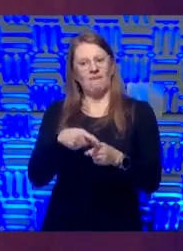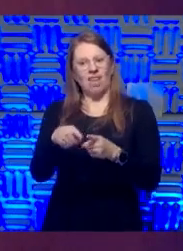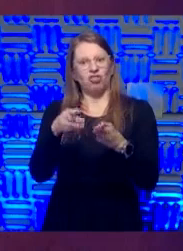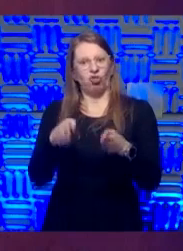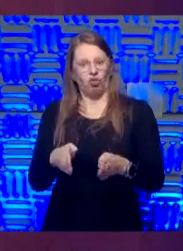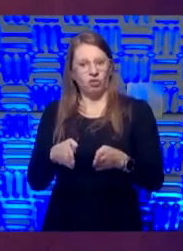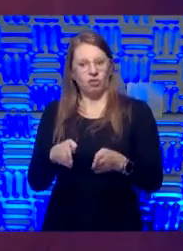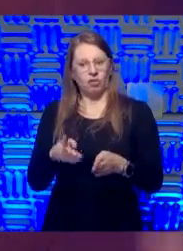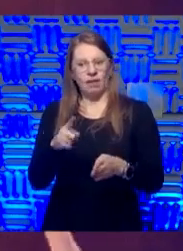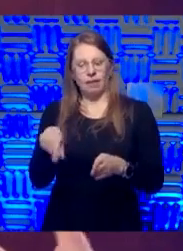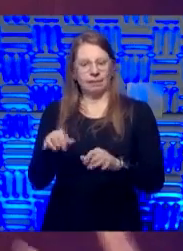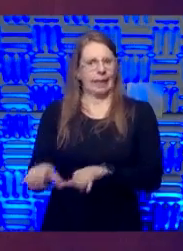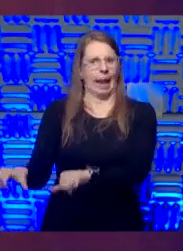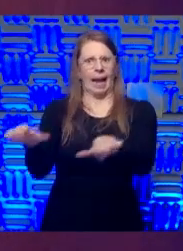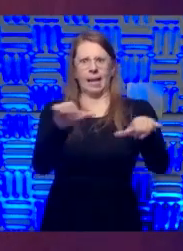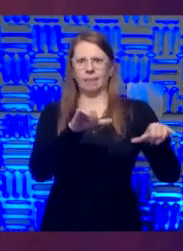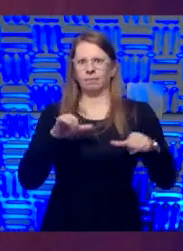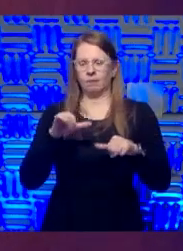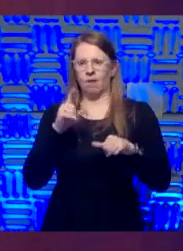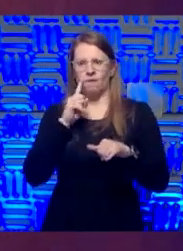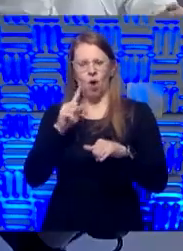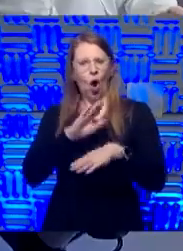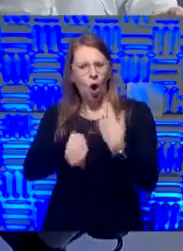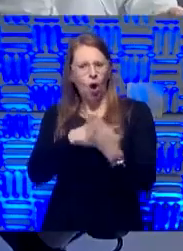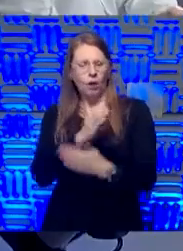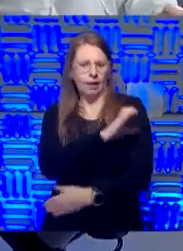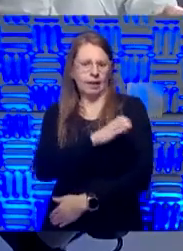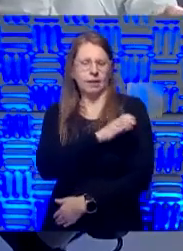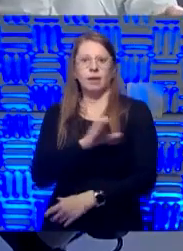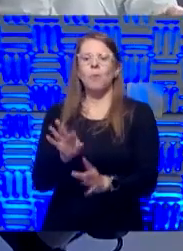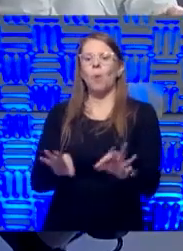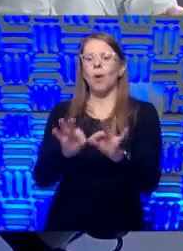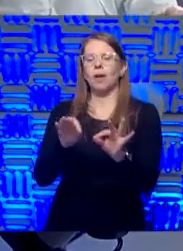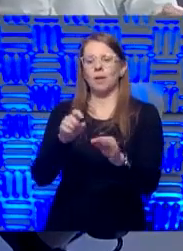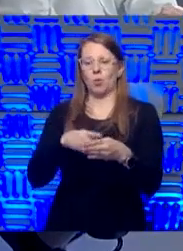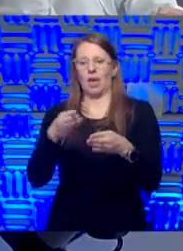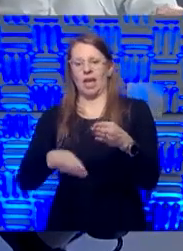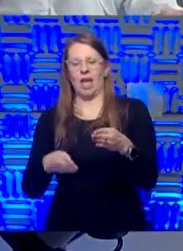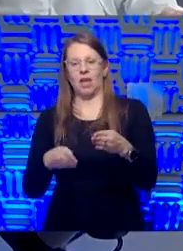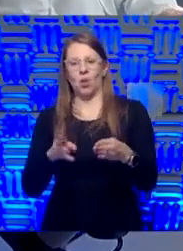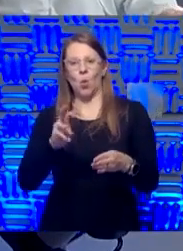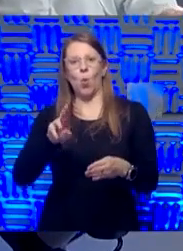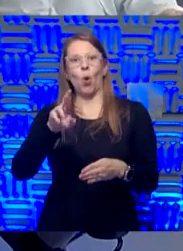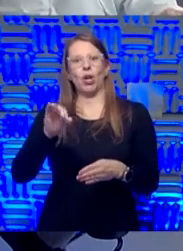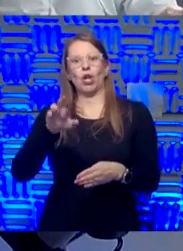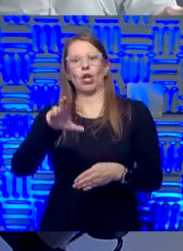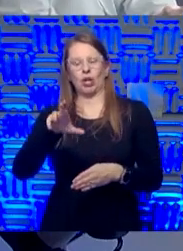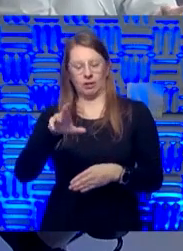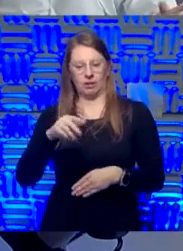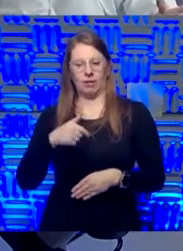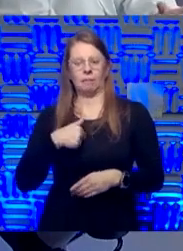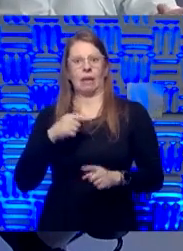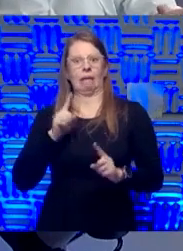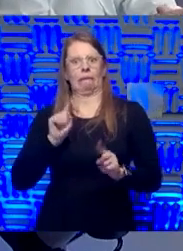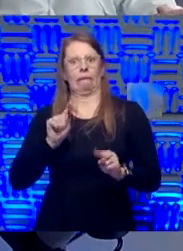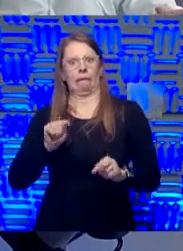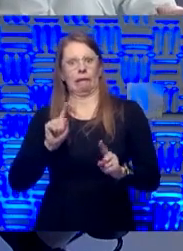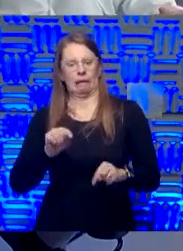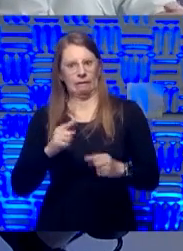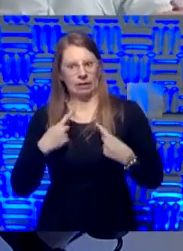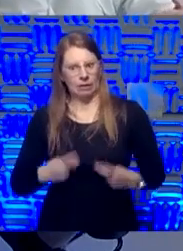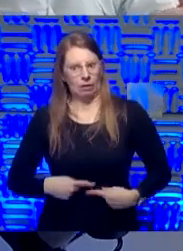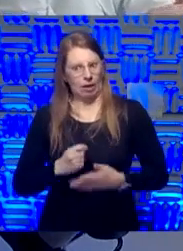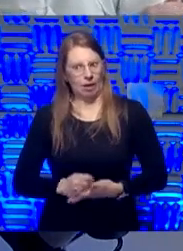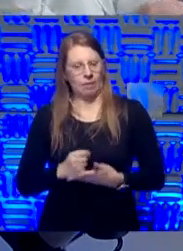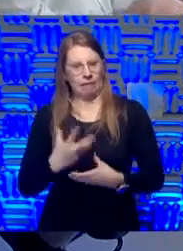same thing that all of us are doing in our clinics and hospitals. Well, it's really important. As a weekend warrior myself, I've had a lot of frequency with physical therapists here in the Right. health